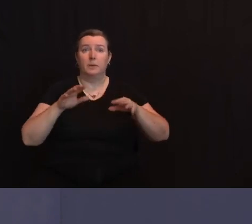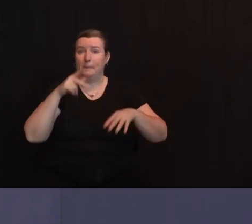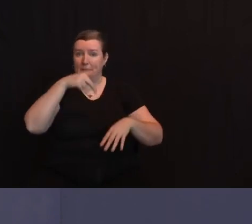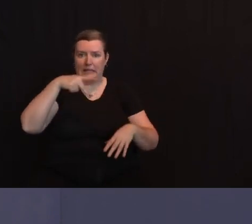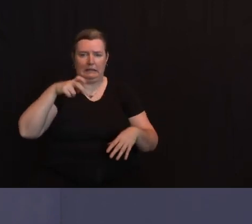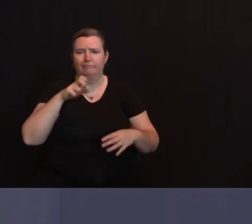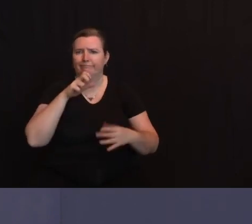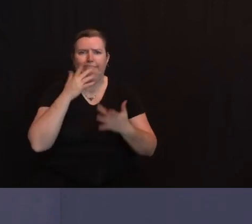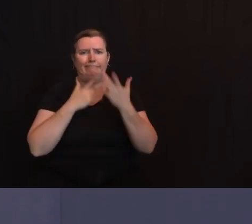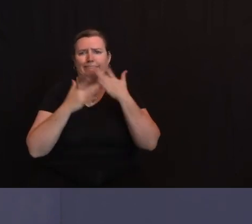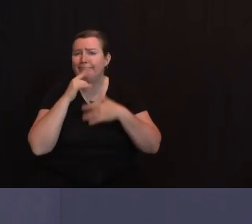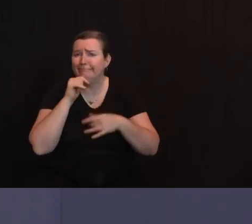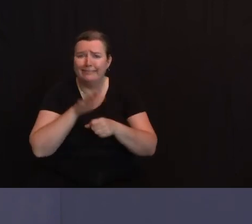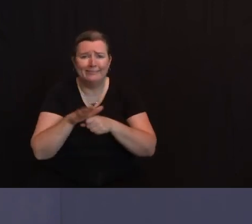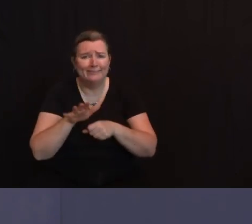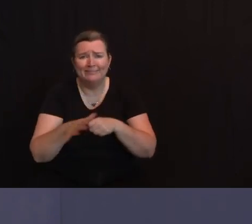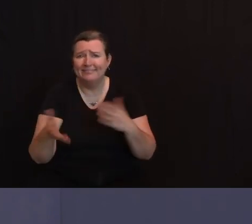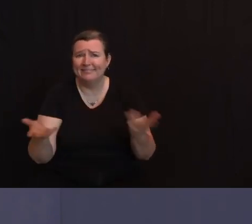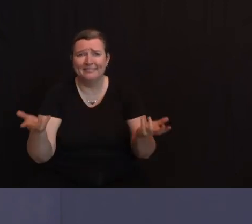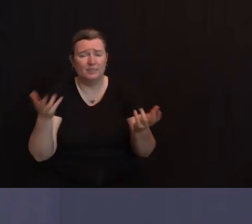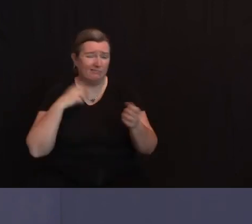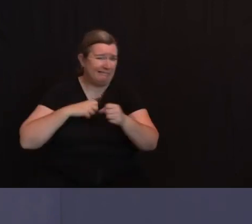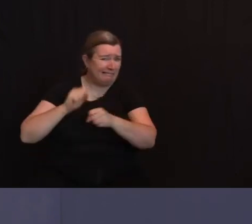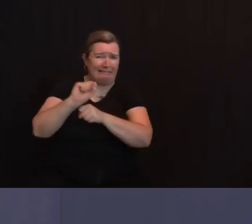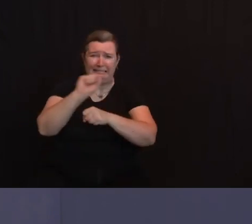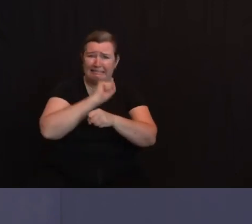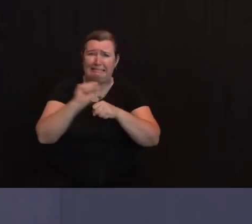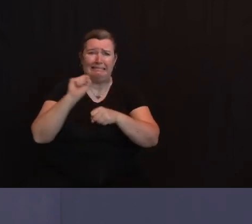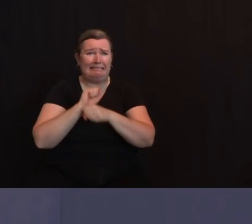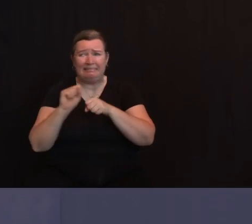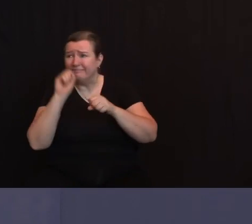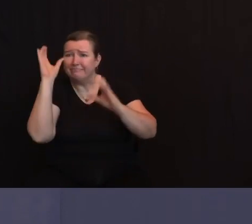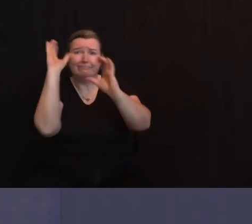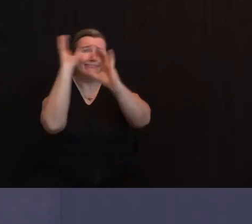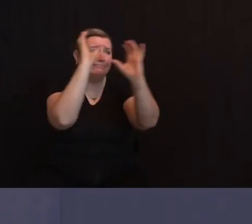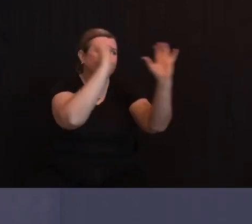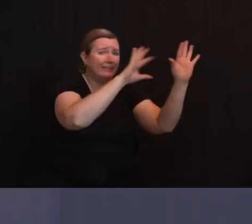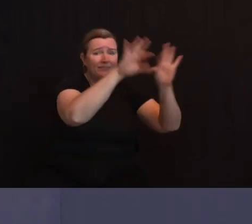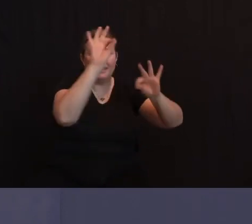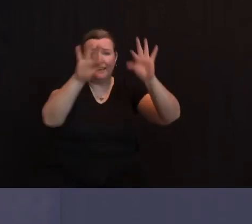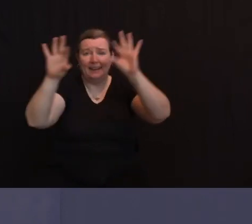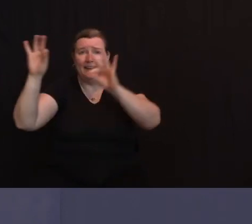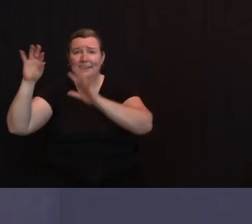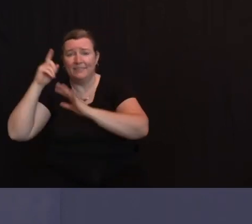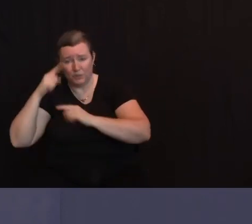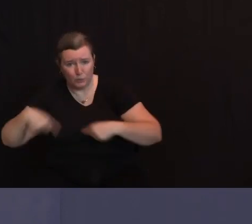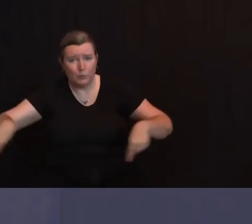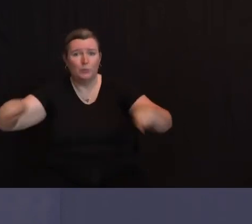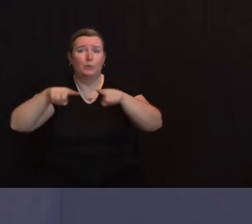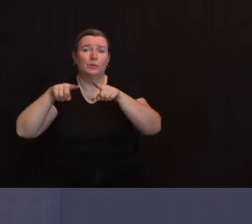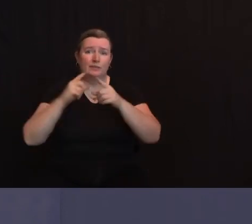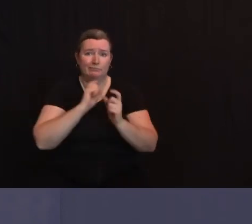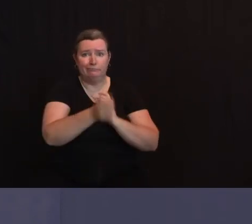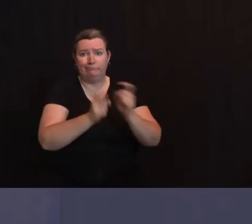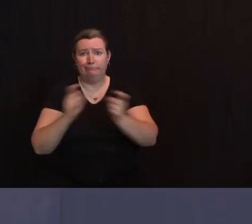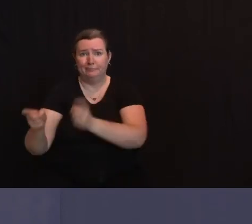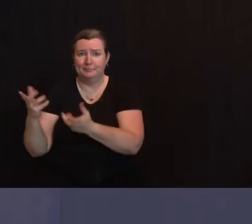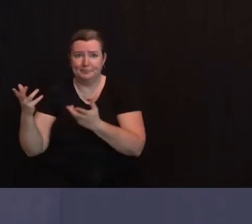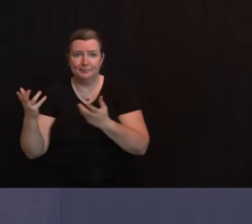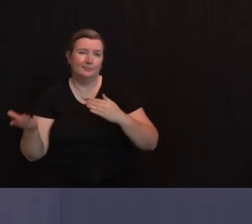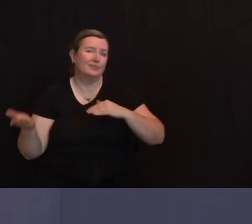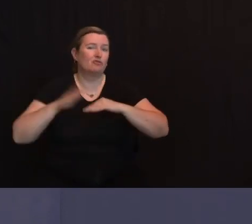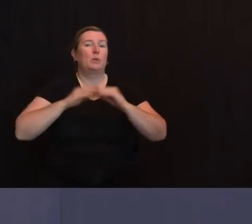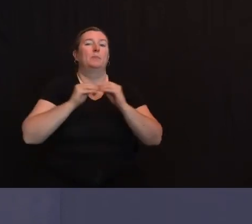long-term care facilities had access to PPE and testing kits. We also contracted with facilities that could